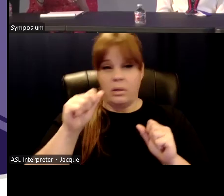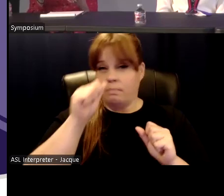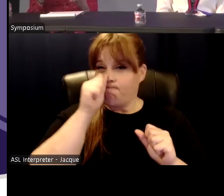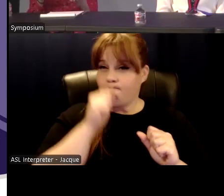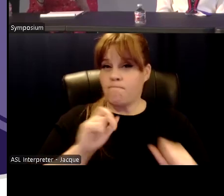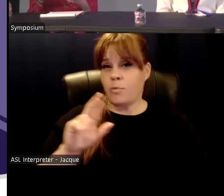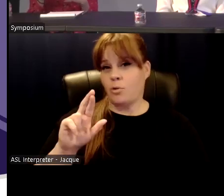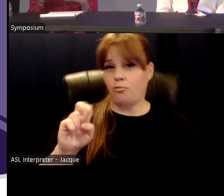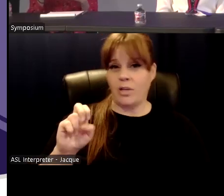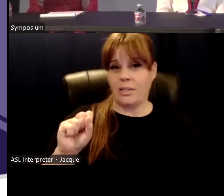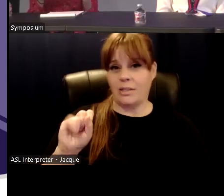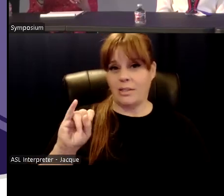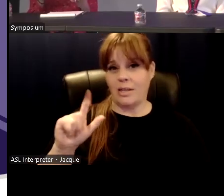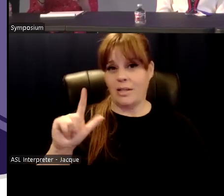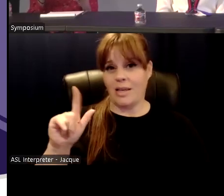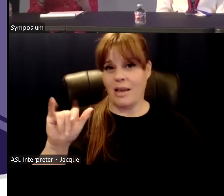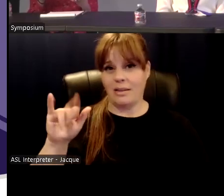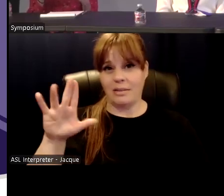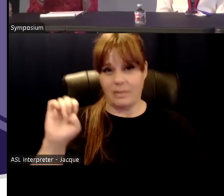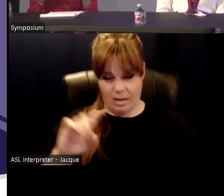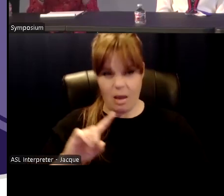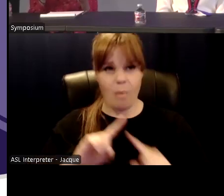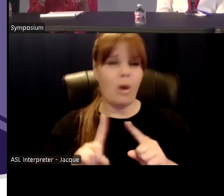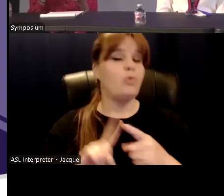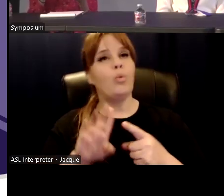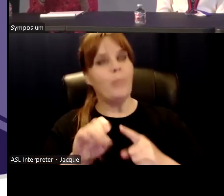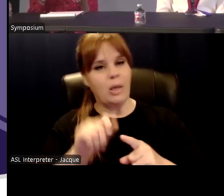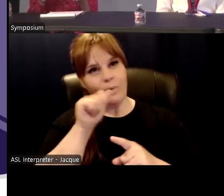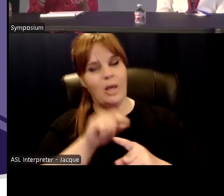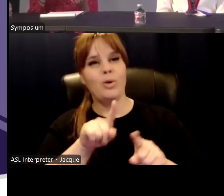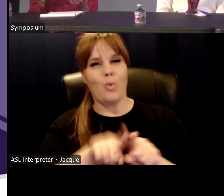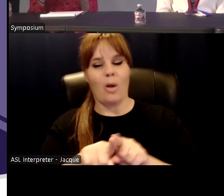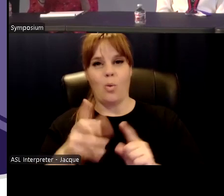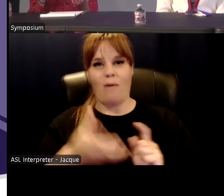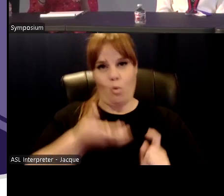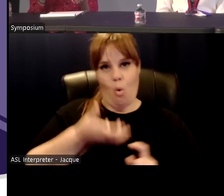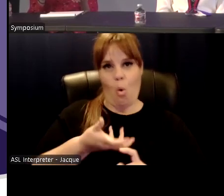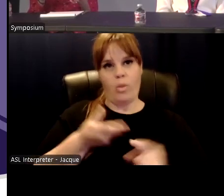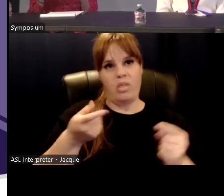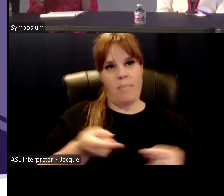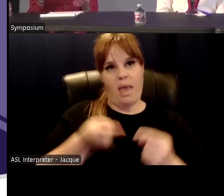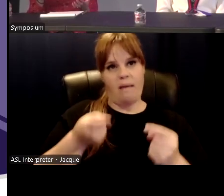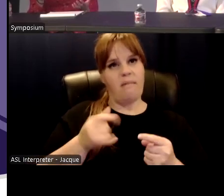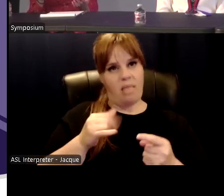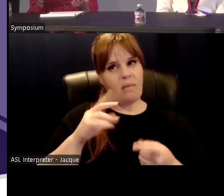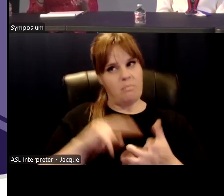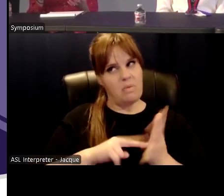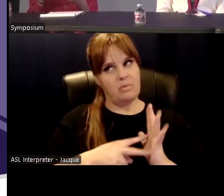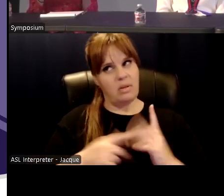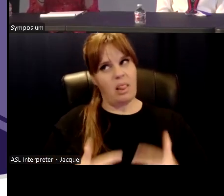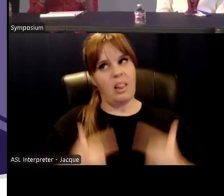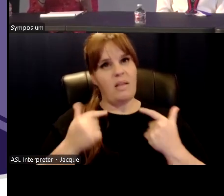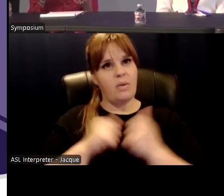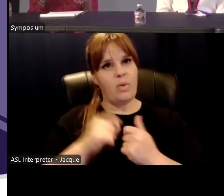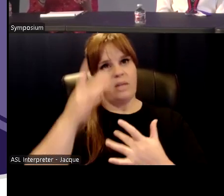be resilient, you also have to hold the pain that is living with this condition and the uncertainty of it,